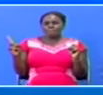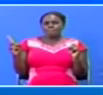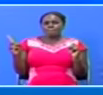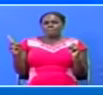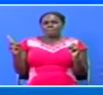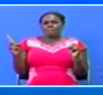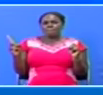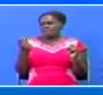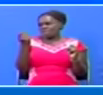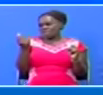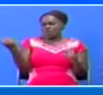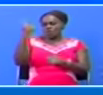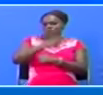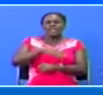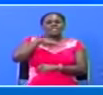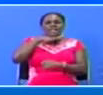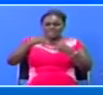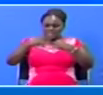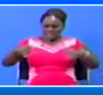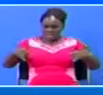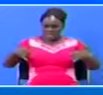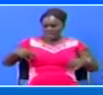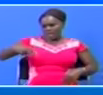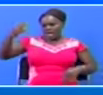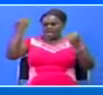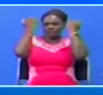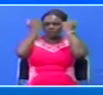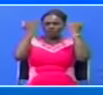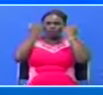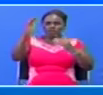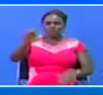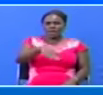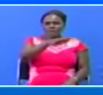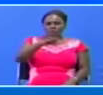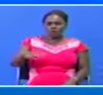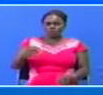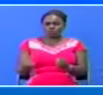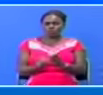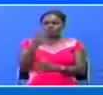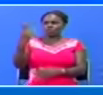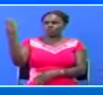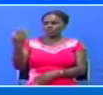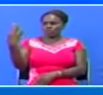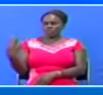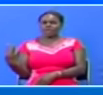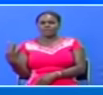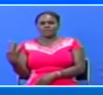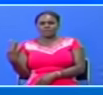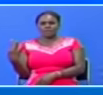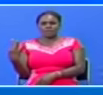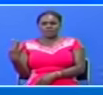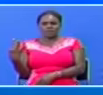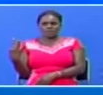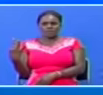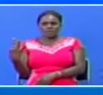So, with a few days to the deadline issued by the High Court for Parliament to enact the two-thirds gender rule, Strathmore Law School held a mock